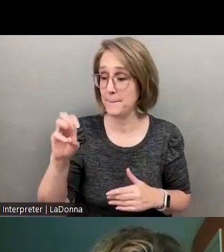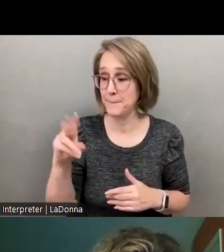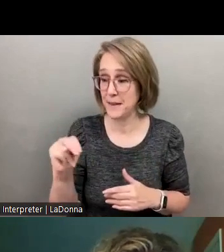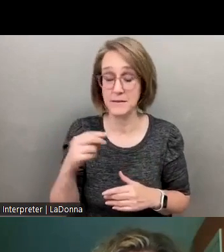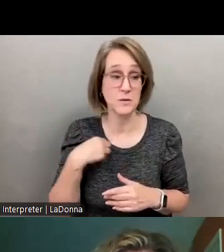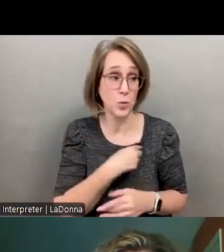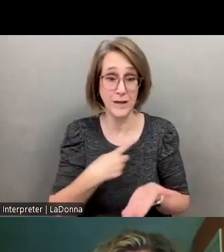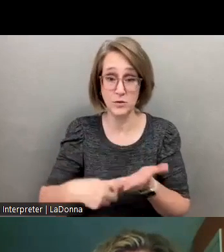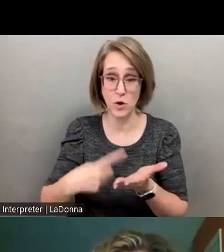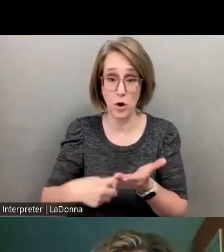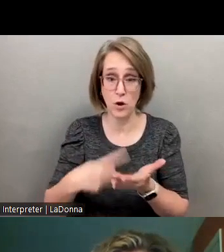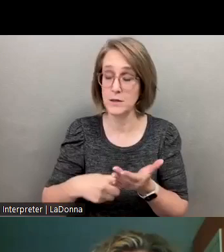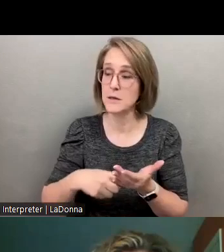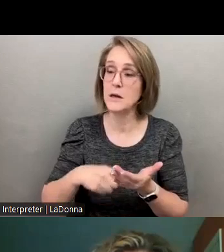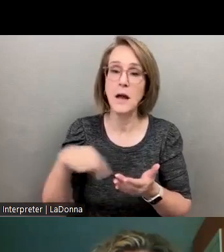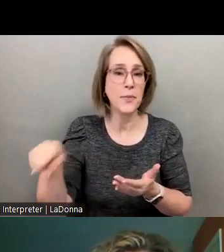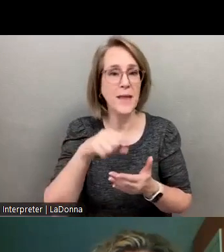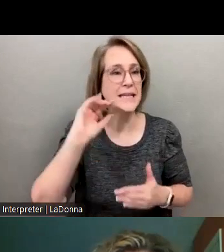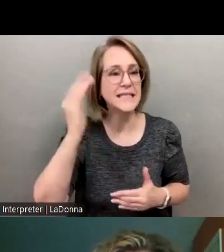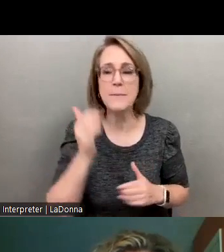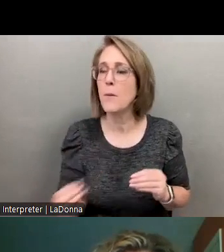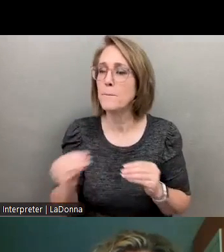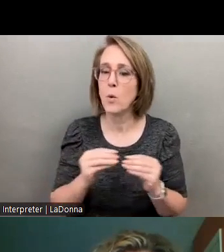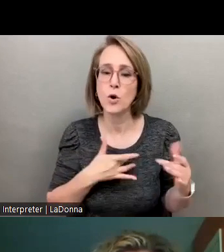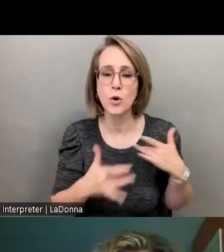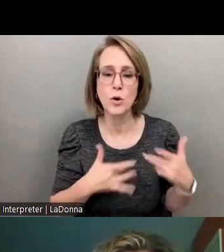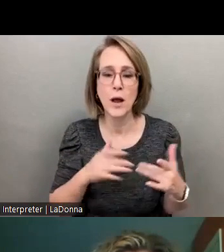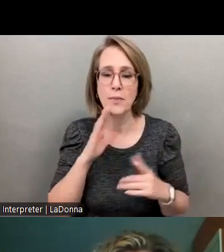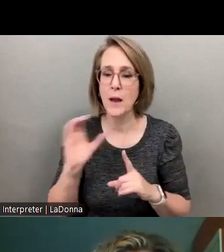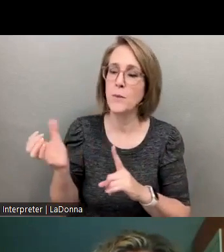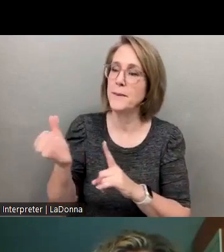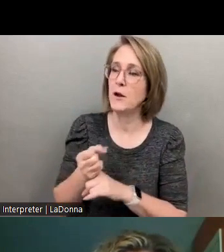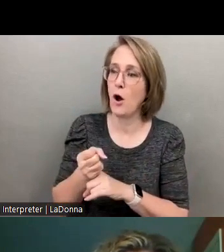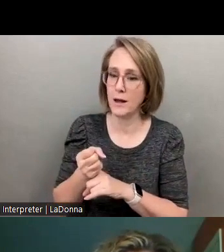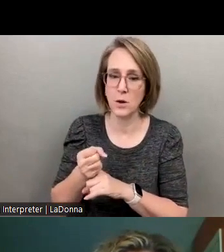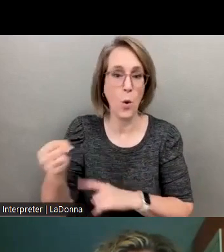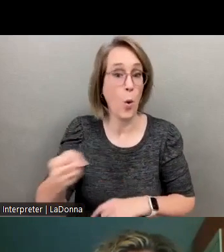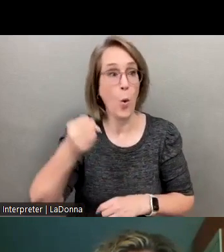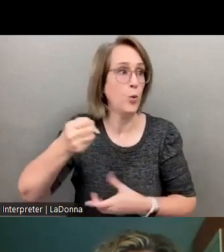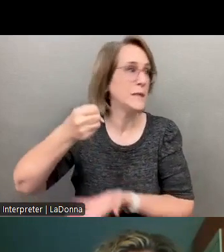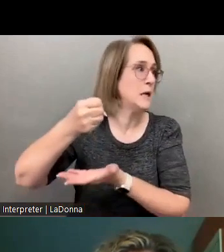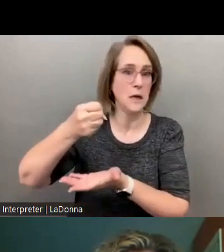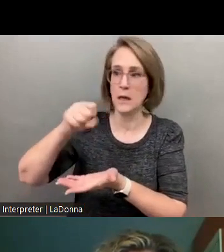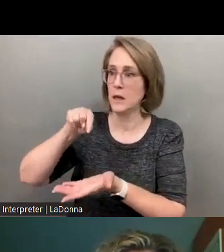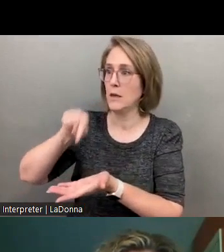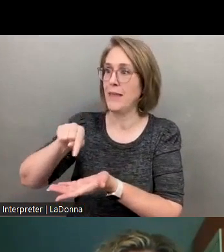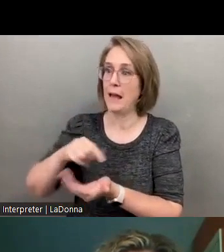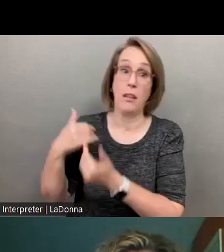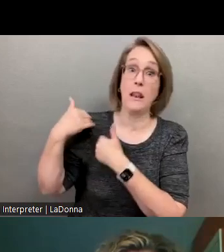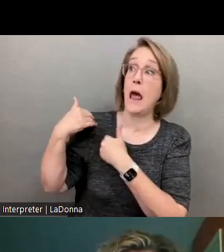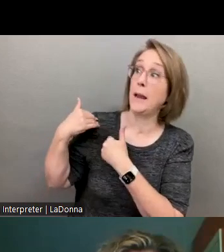spoken with, many of them seem to be more concerned that they will be caught holding the bag of whatever potential liability